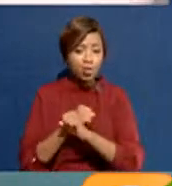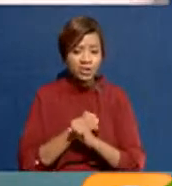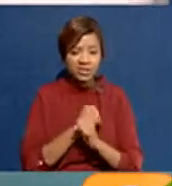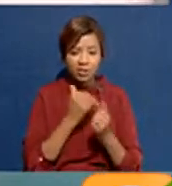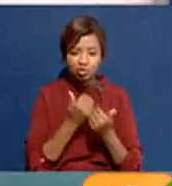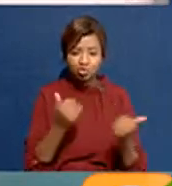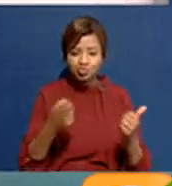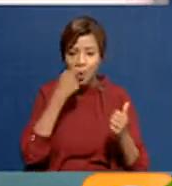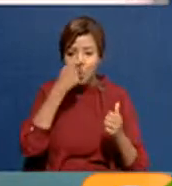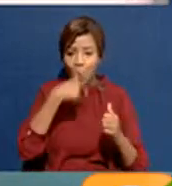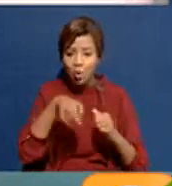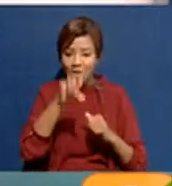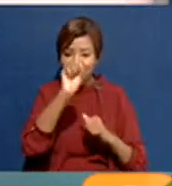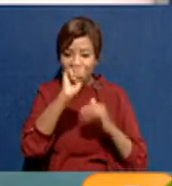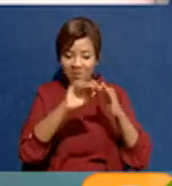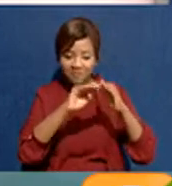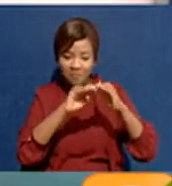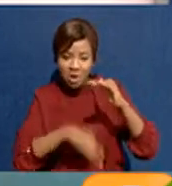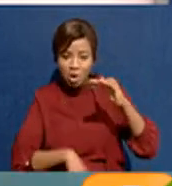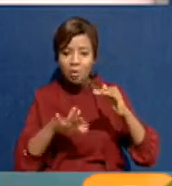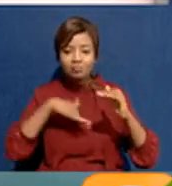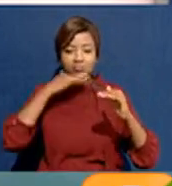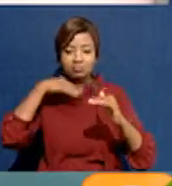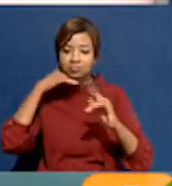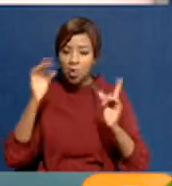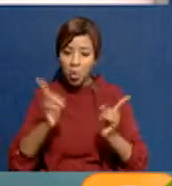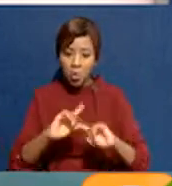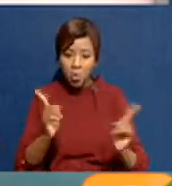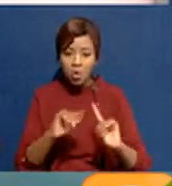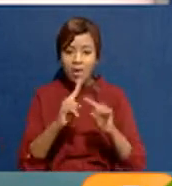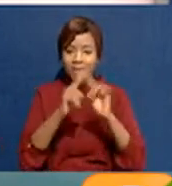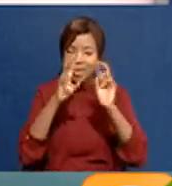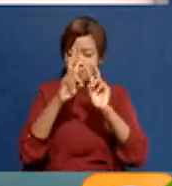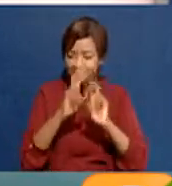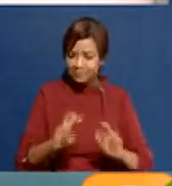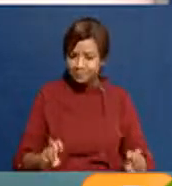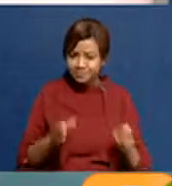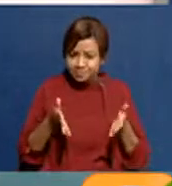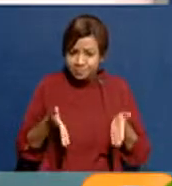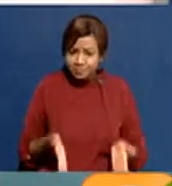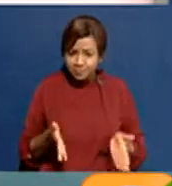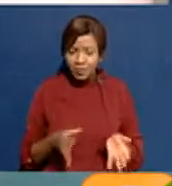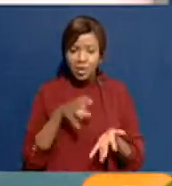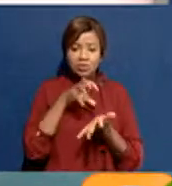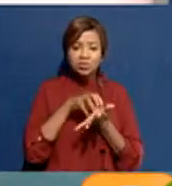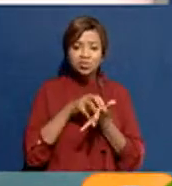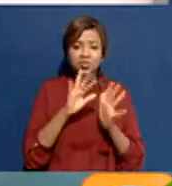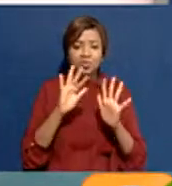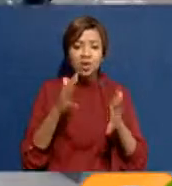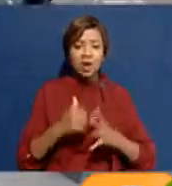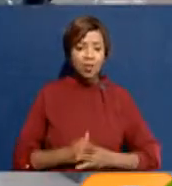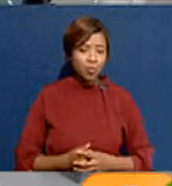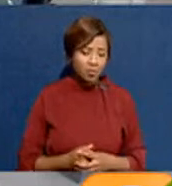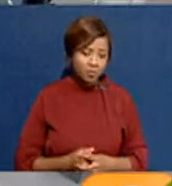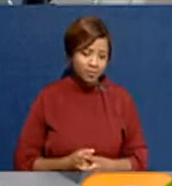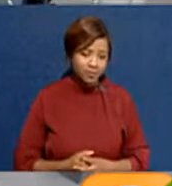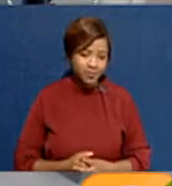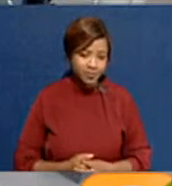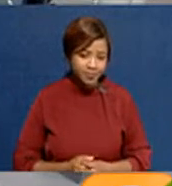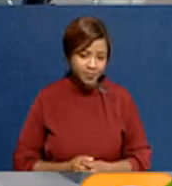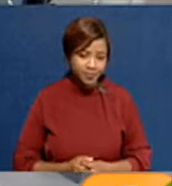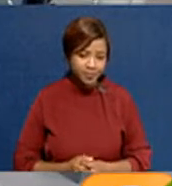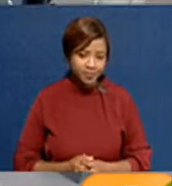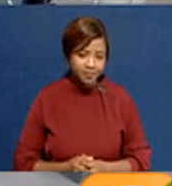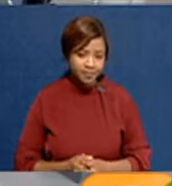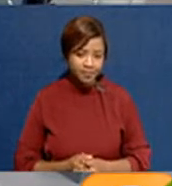under fives, it's a critical group. When you look at the statistics, where we are as a country, how are we faring? We have